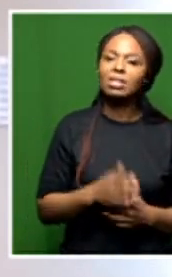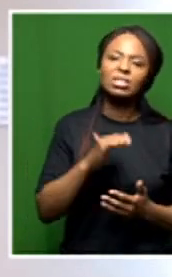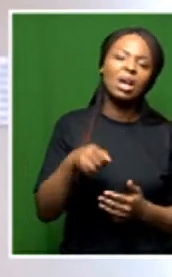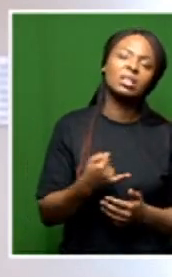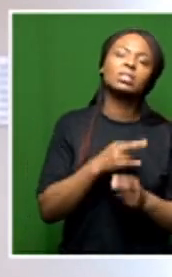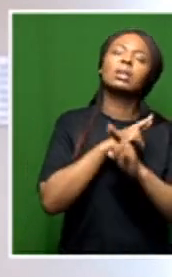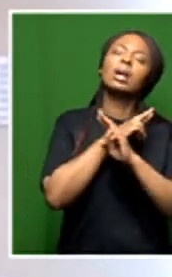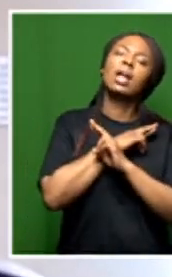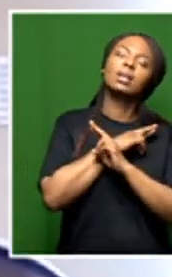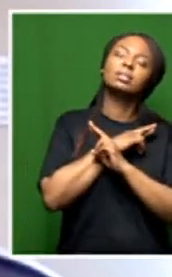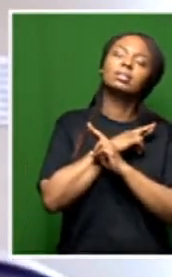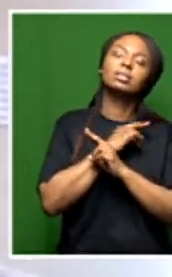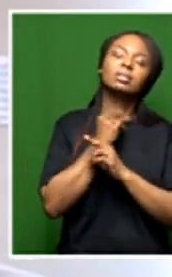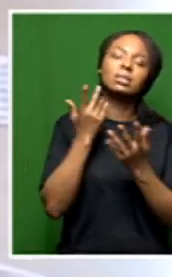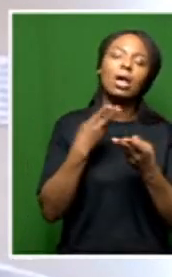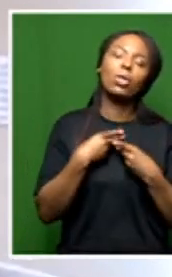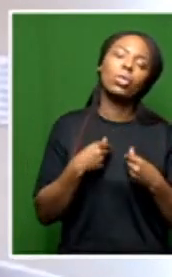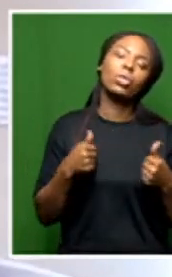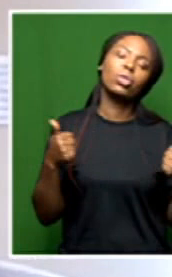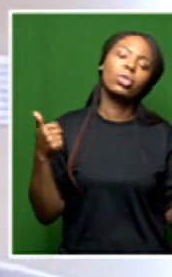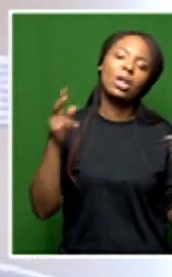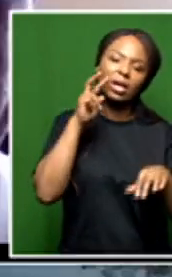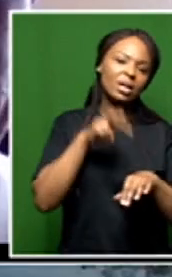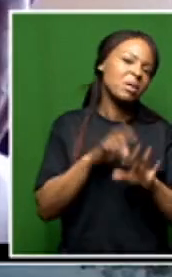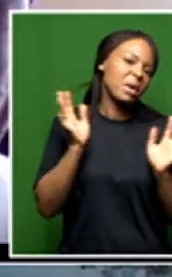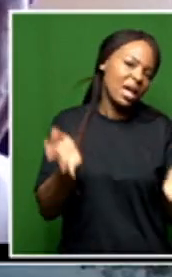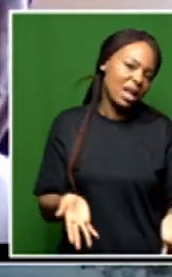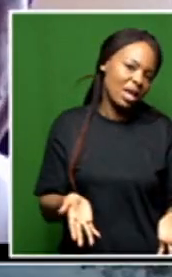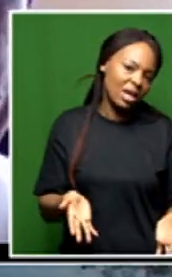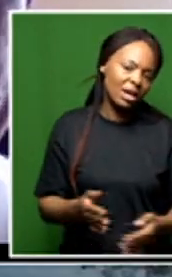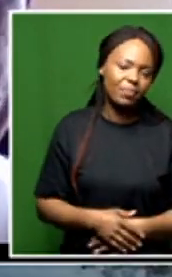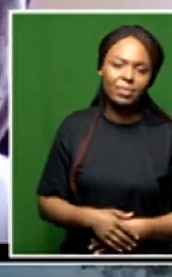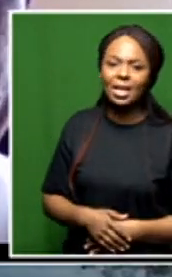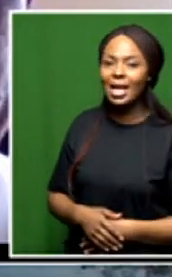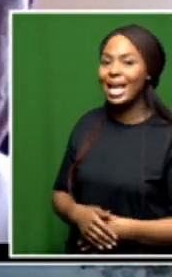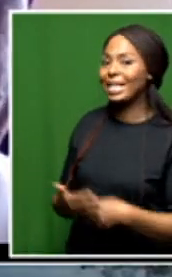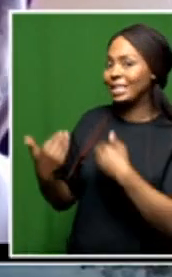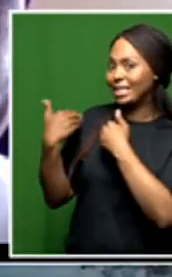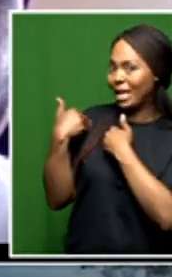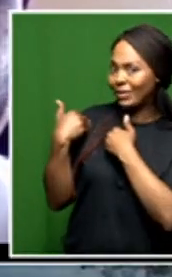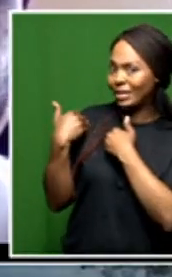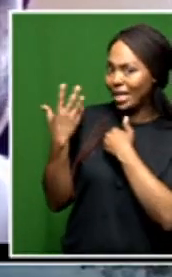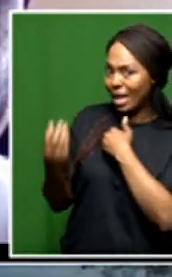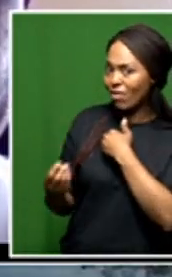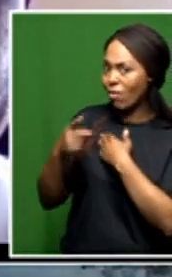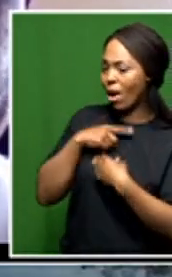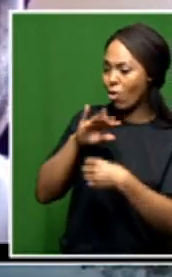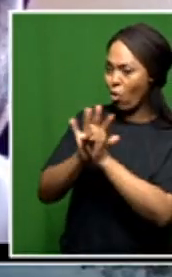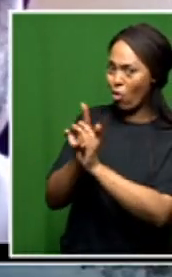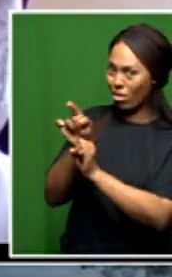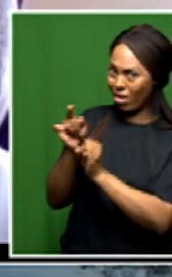relax and refresh from this difficult year. And how do you ensure the safety of travelers against COVID-19?